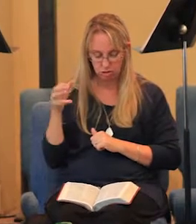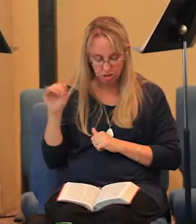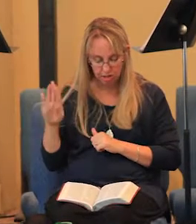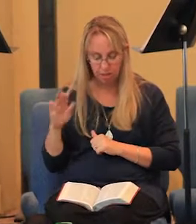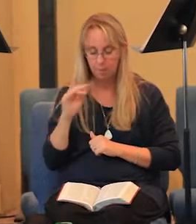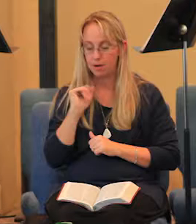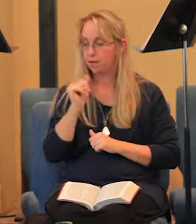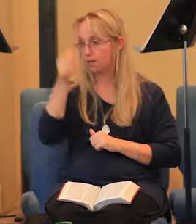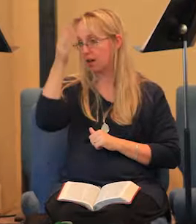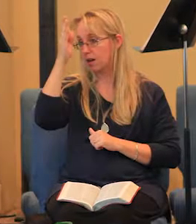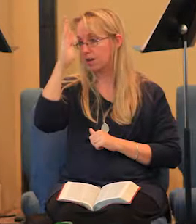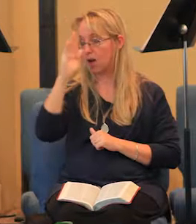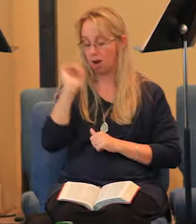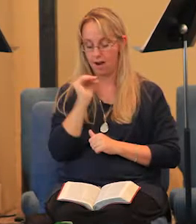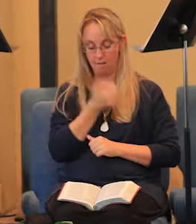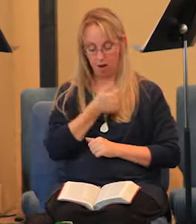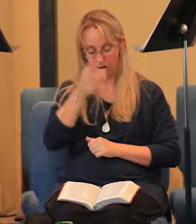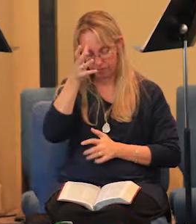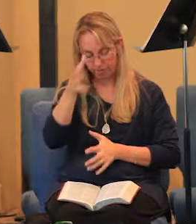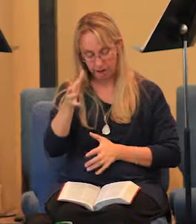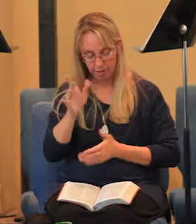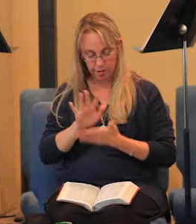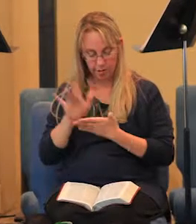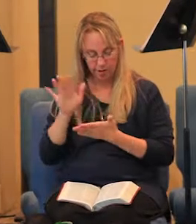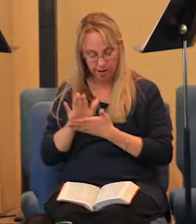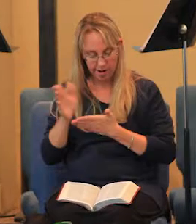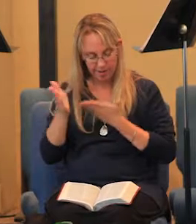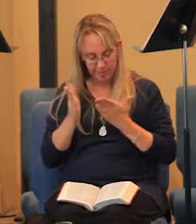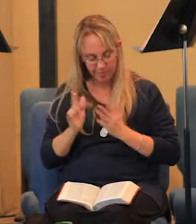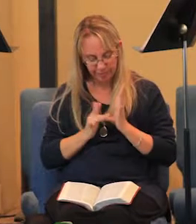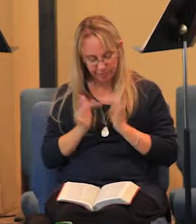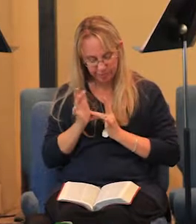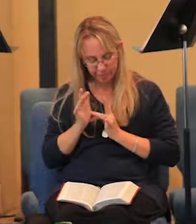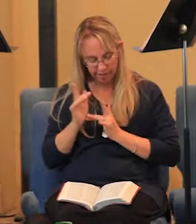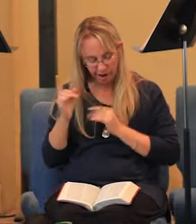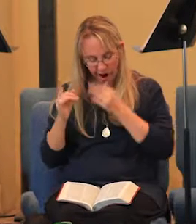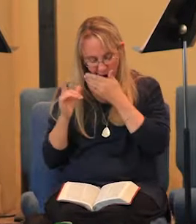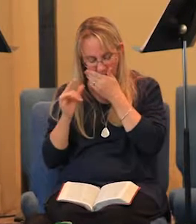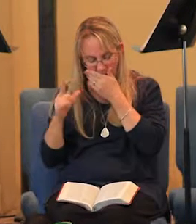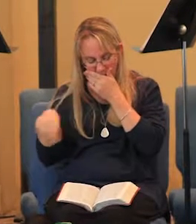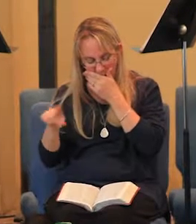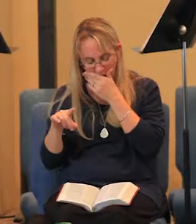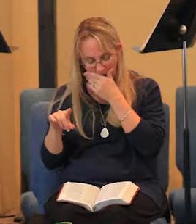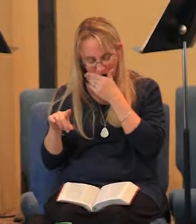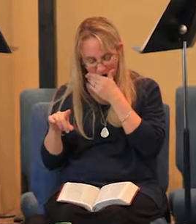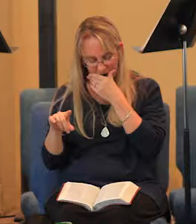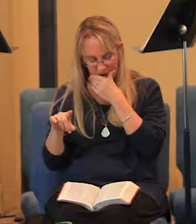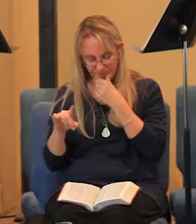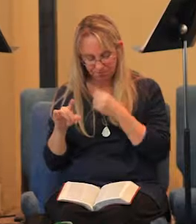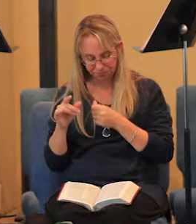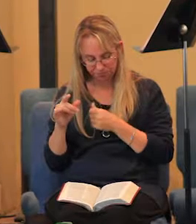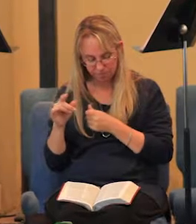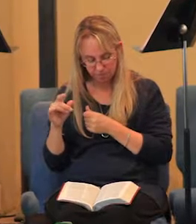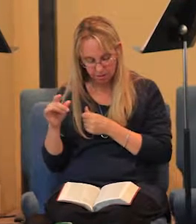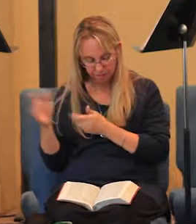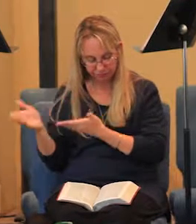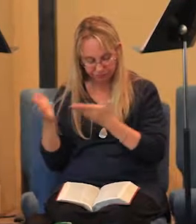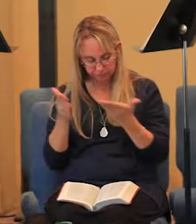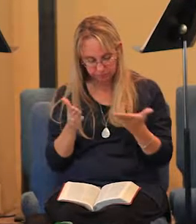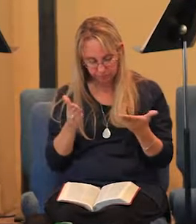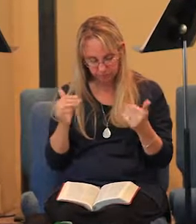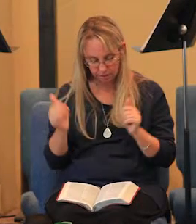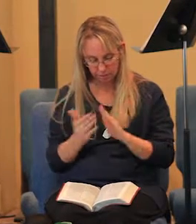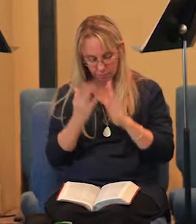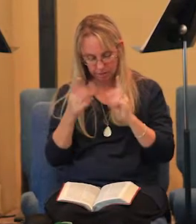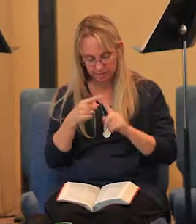Jacob, the God of our fathers, has glorified his servant Jesus, the one whom you delivered and disowned in the presence